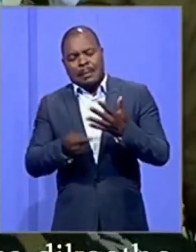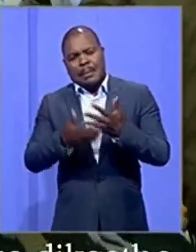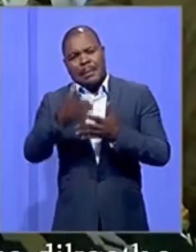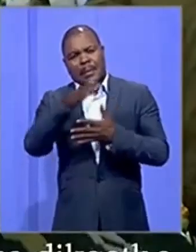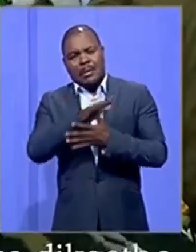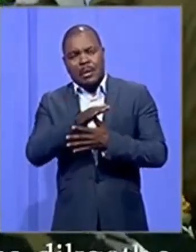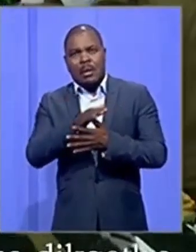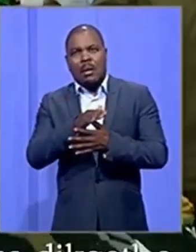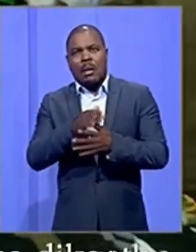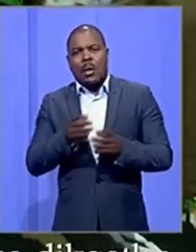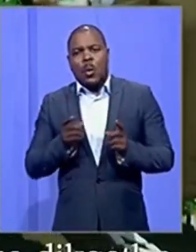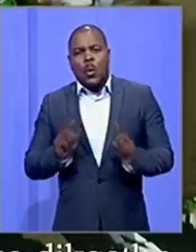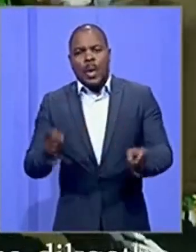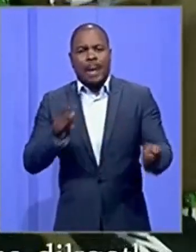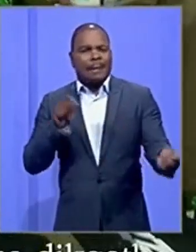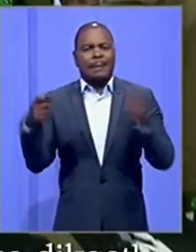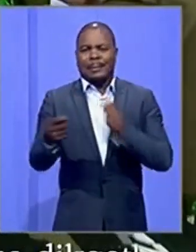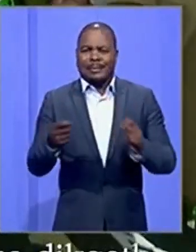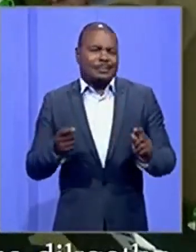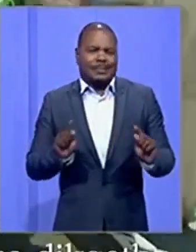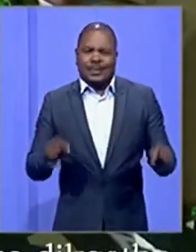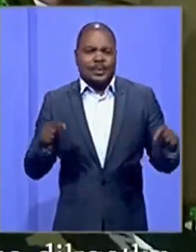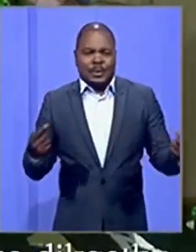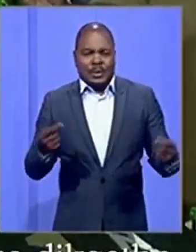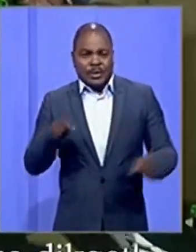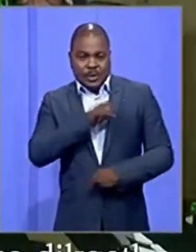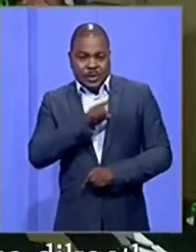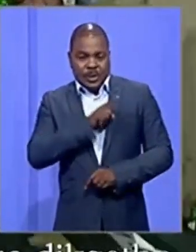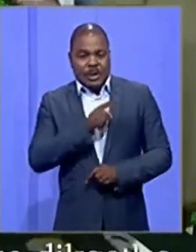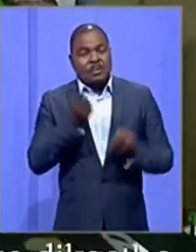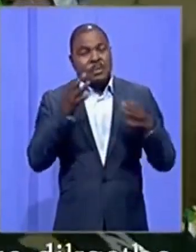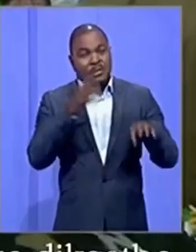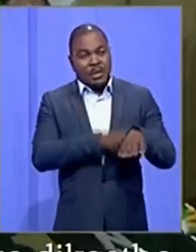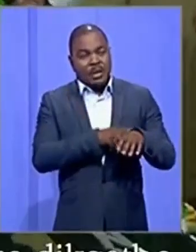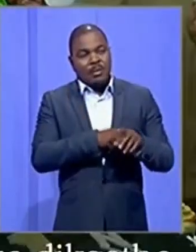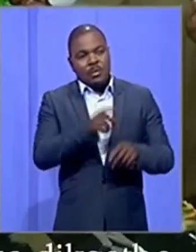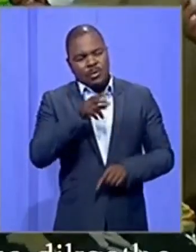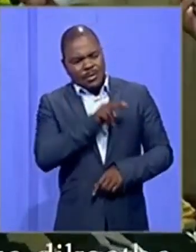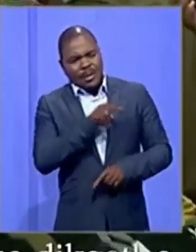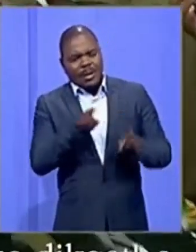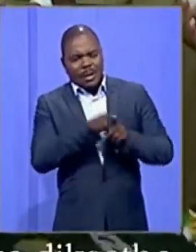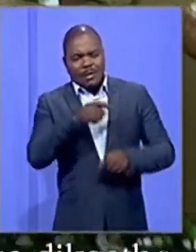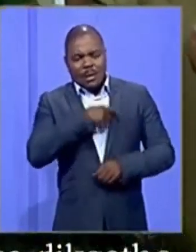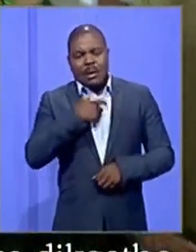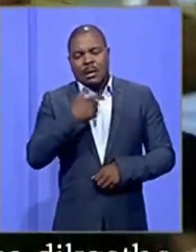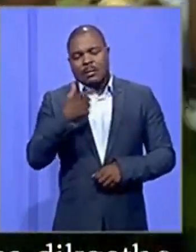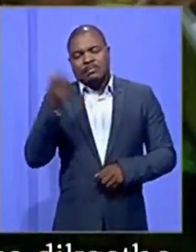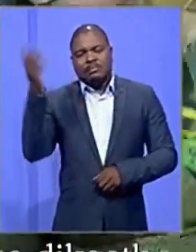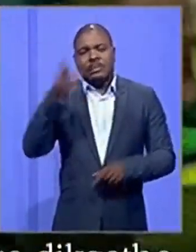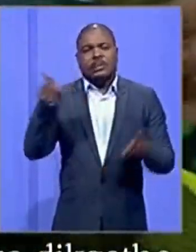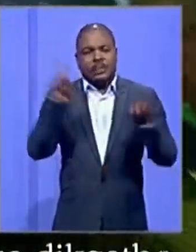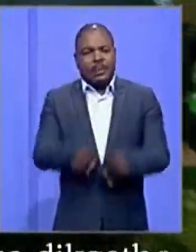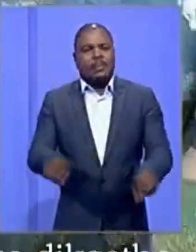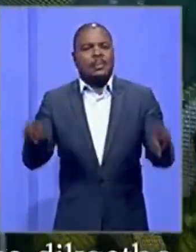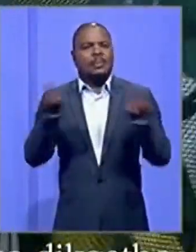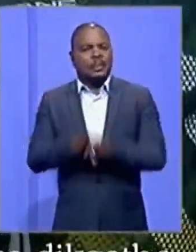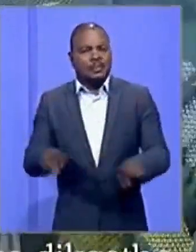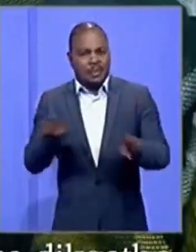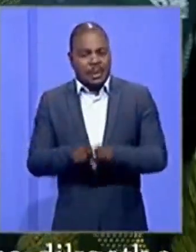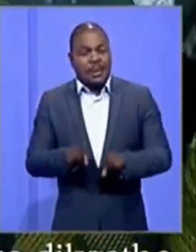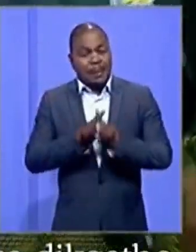overnight mme ke ka ho tla fitlhelang gore e ka re hangata mo president o ntse a pheta mme hanga tlolla fela